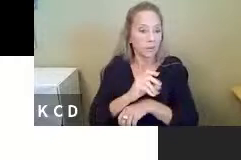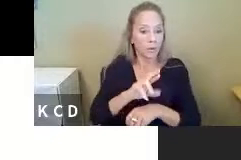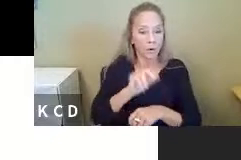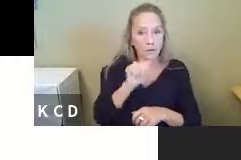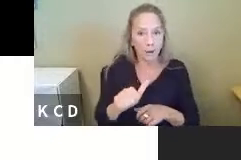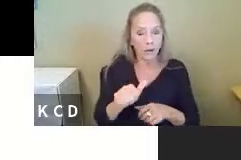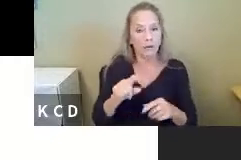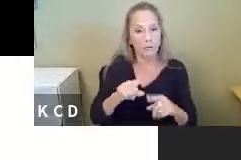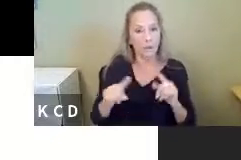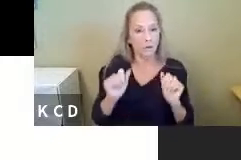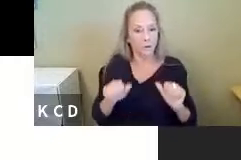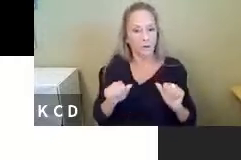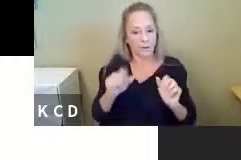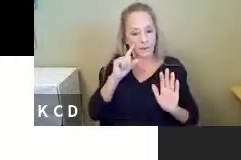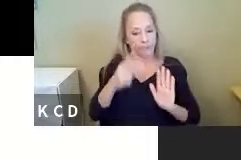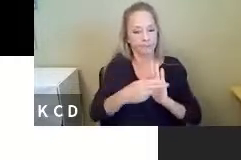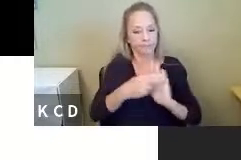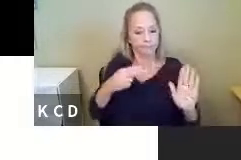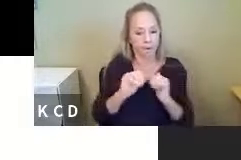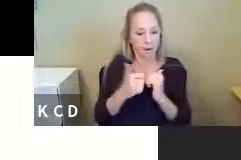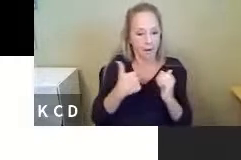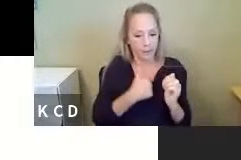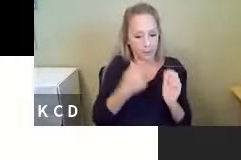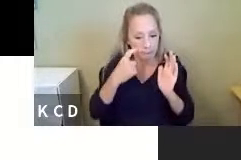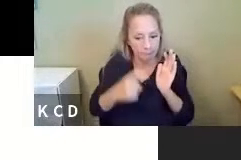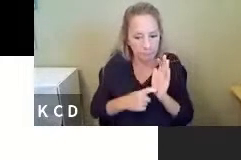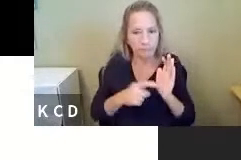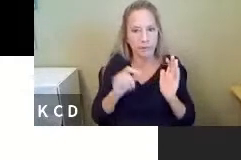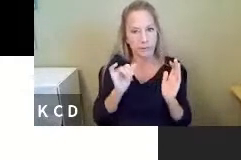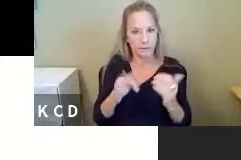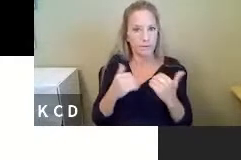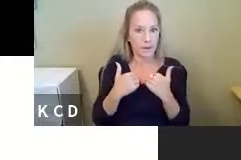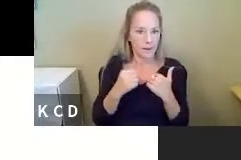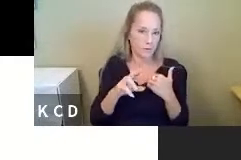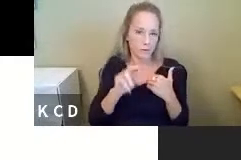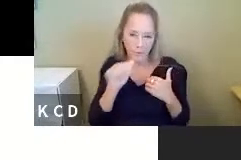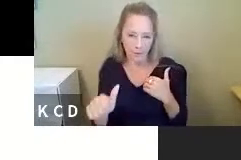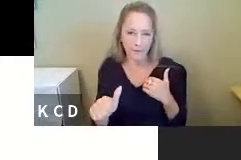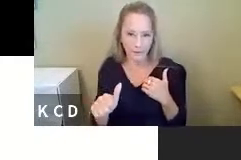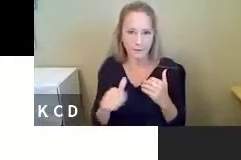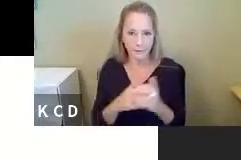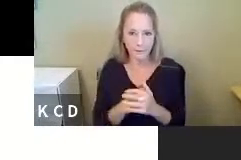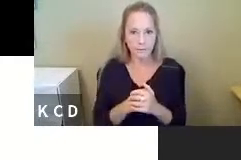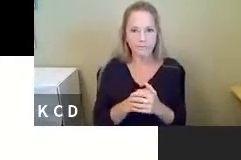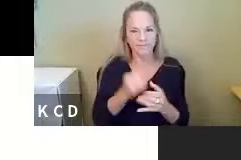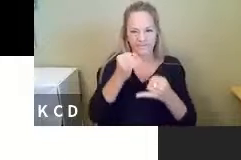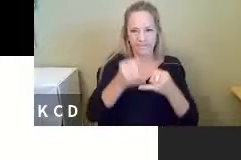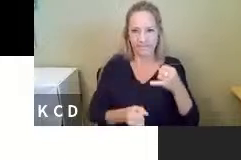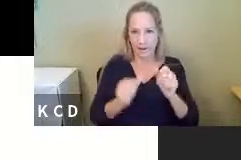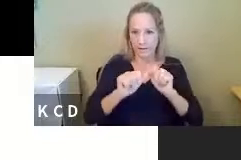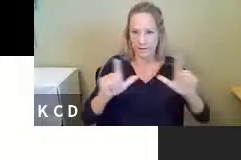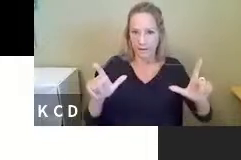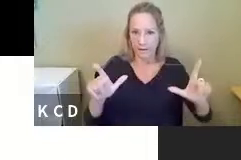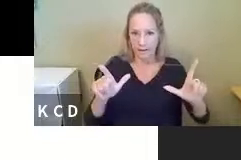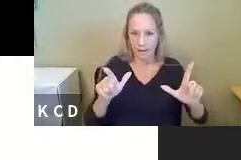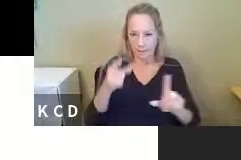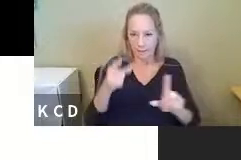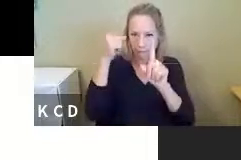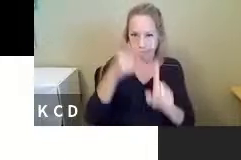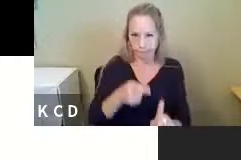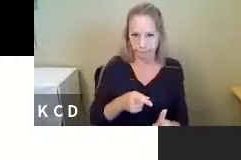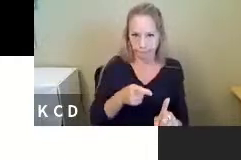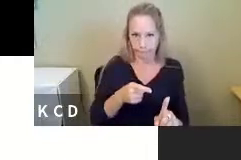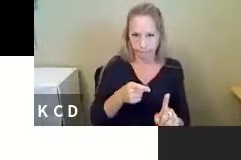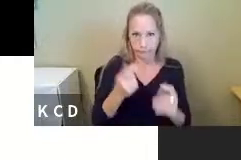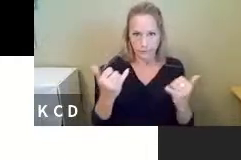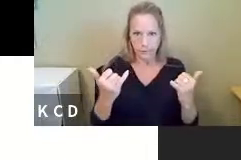have it. Next slide, please. This is my final slide. So this would be my key points from today. This